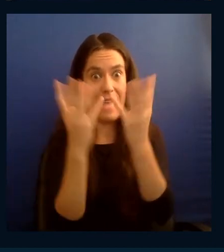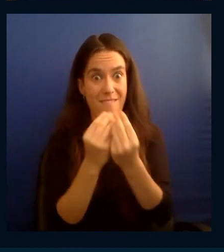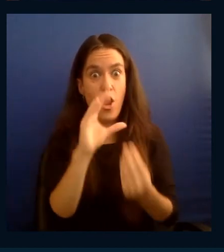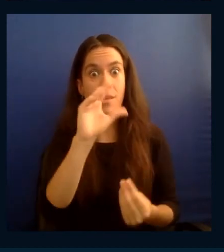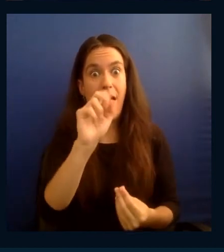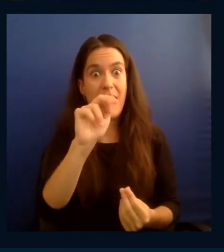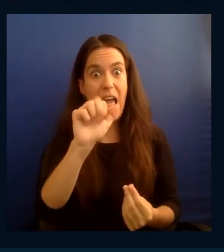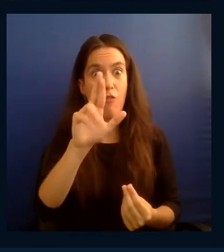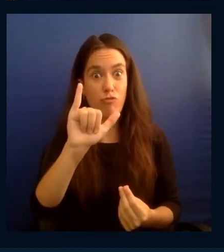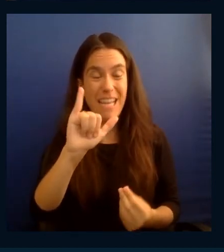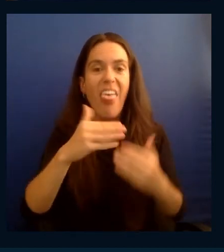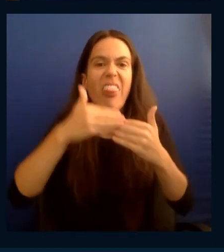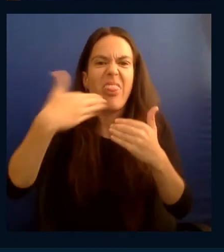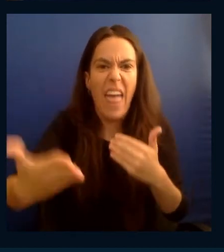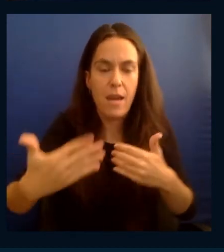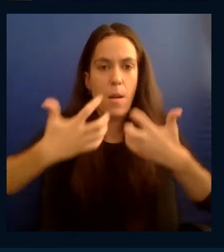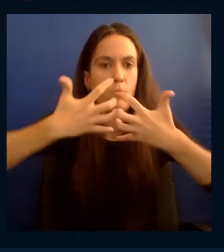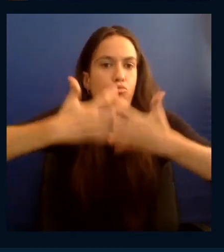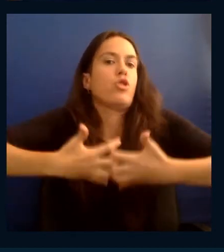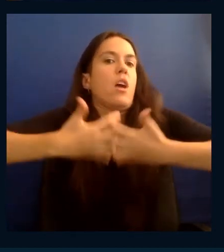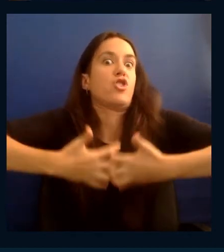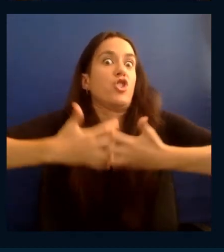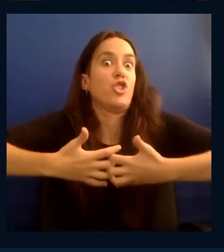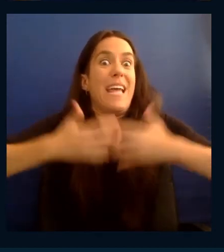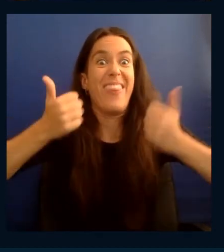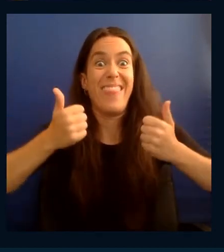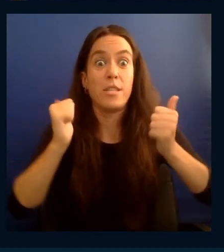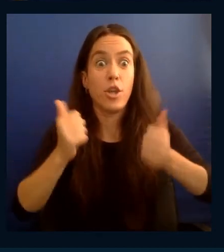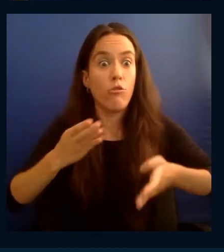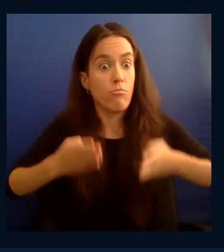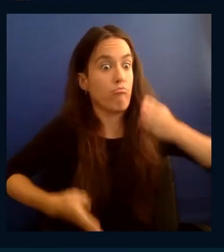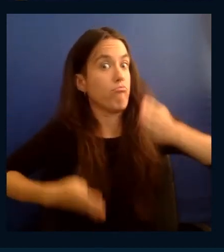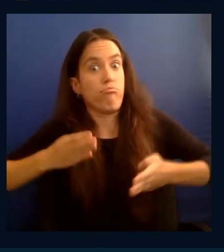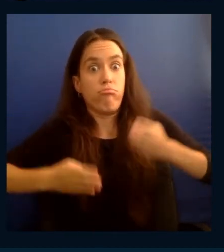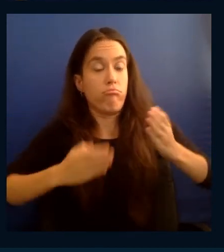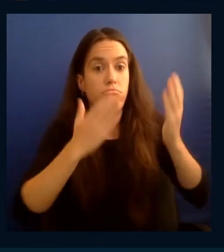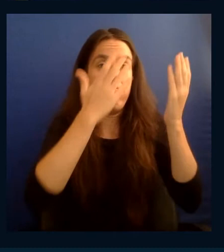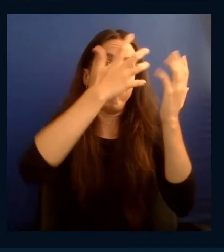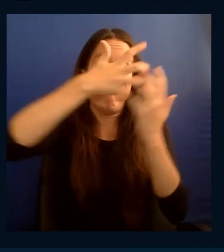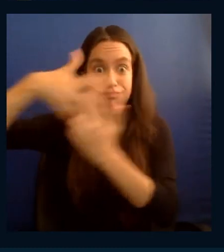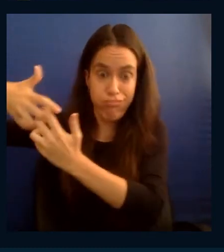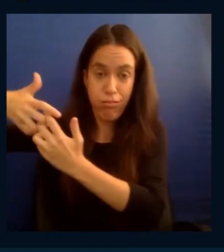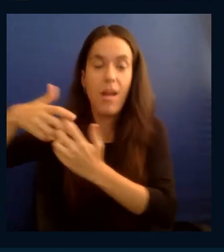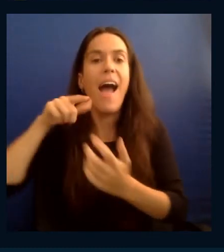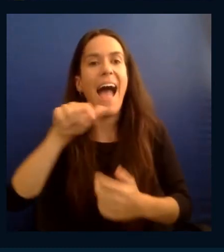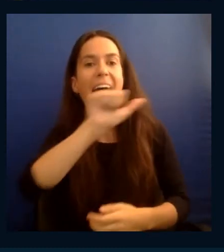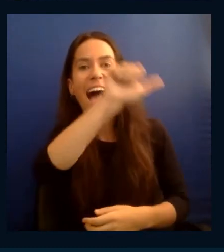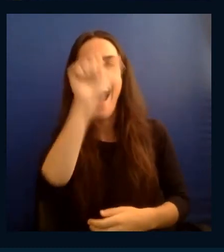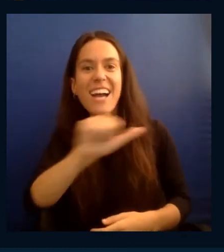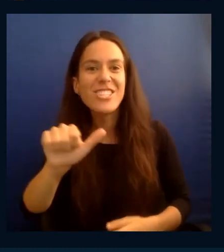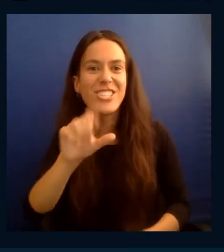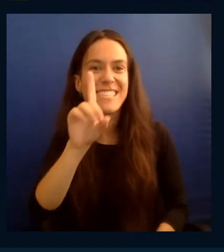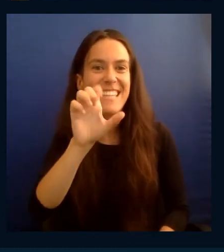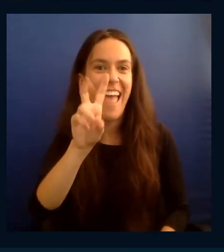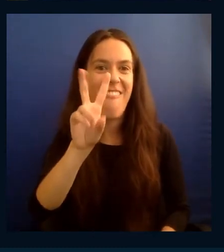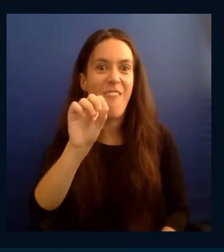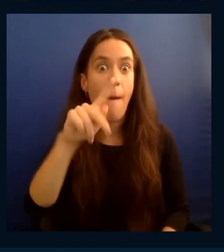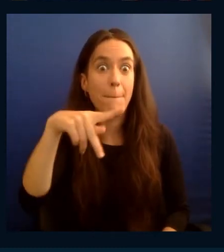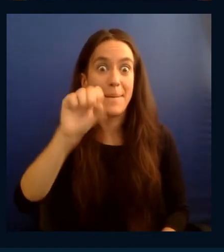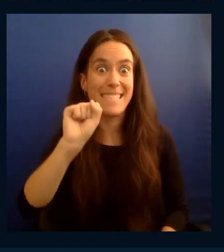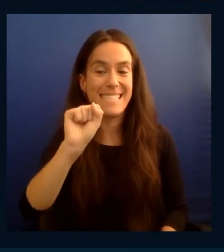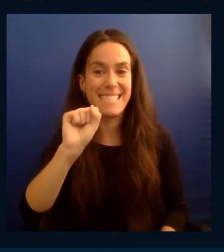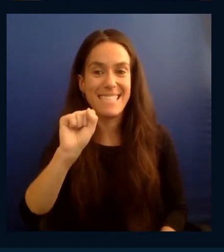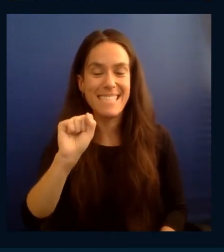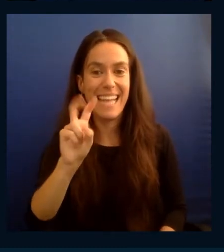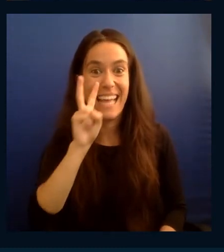production. Well, that's great and automated. There's some other features we really need to take advantage of in Azure DevOps. We have post-deployment conditions, and these